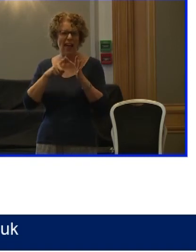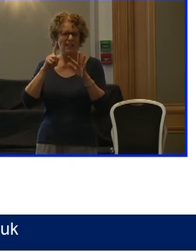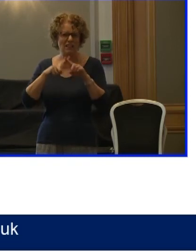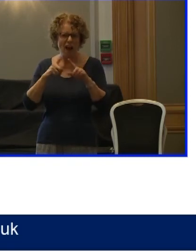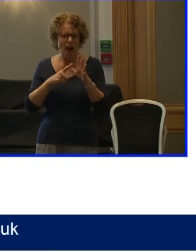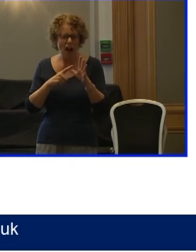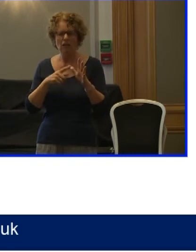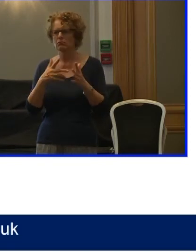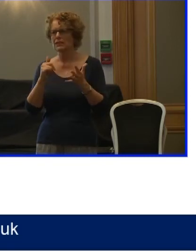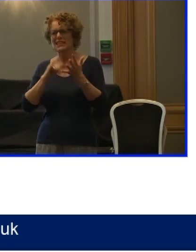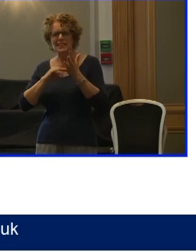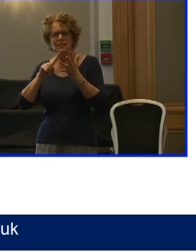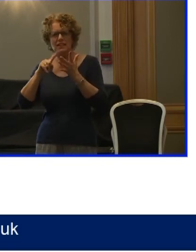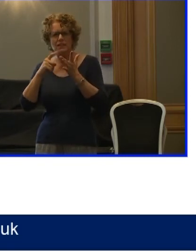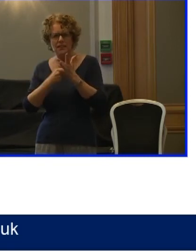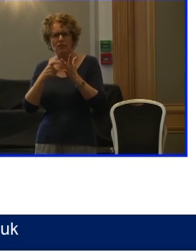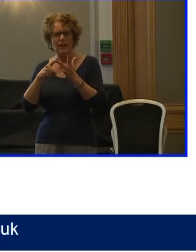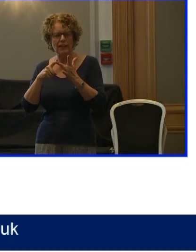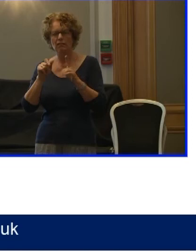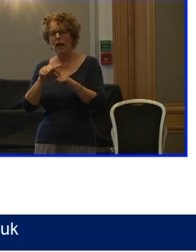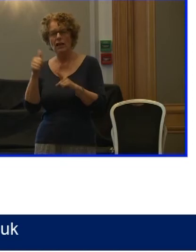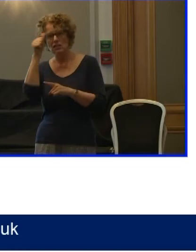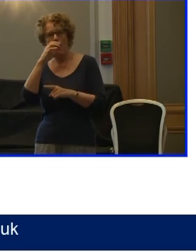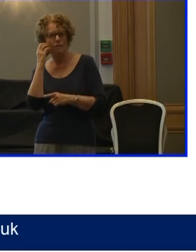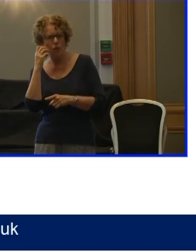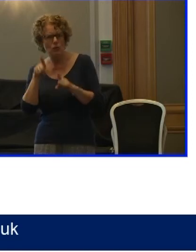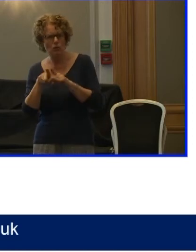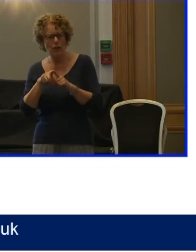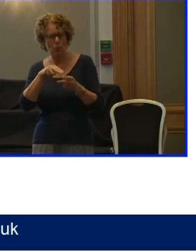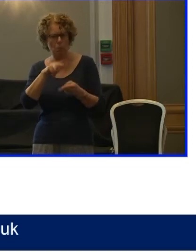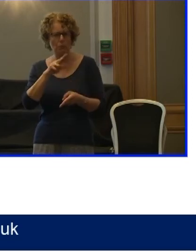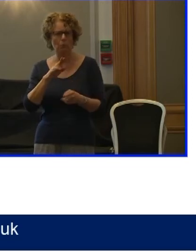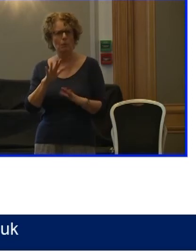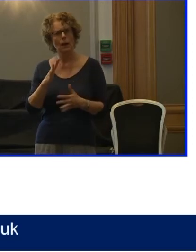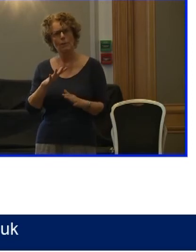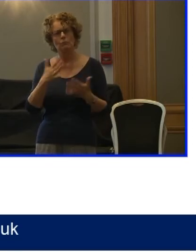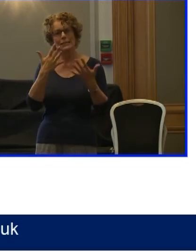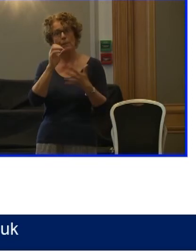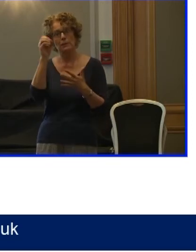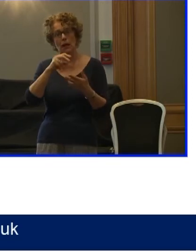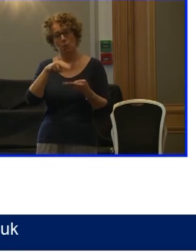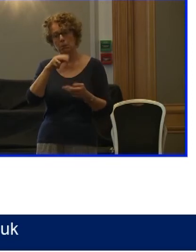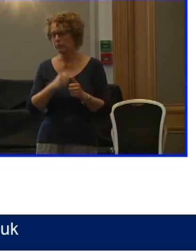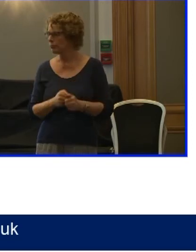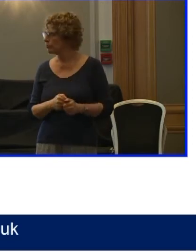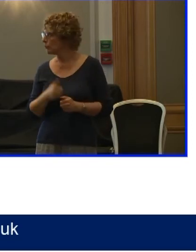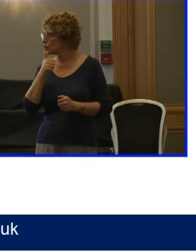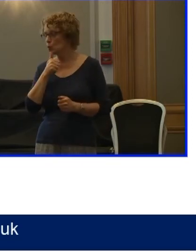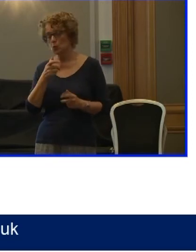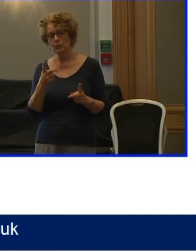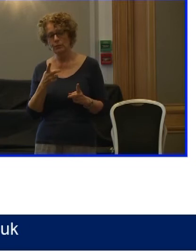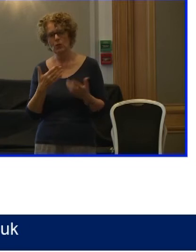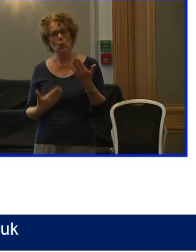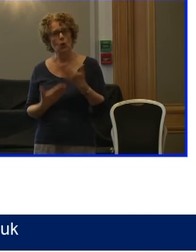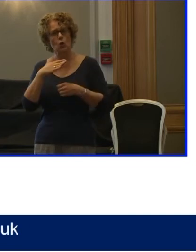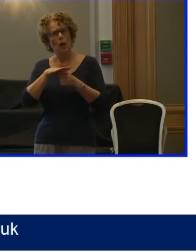and smartphones. So there's been over a 10% increase in use of these aids. This is a brand new sort of area